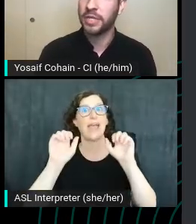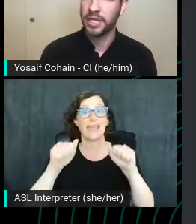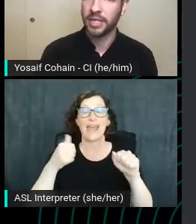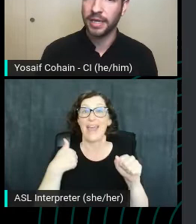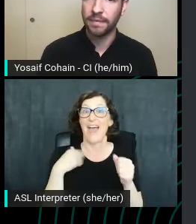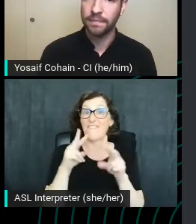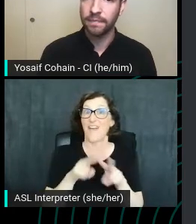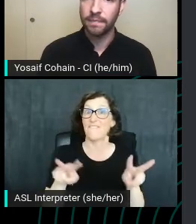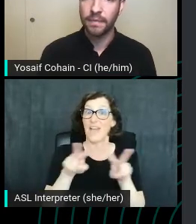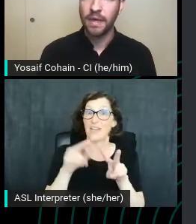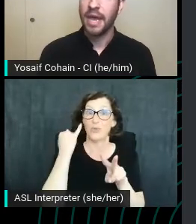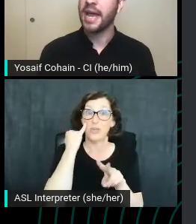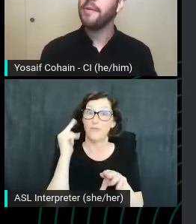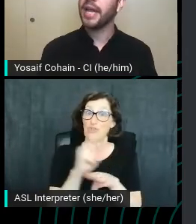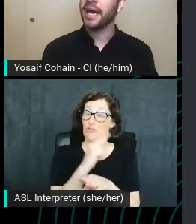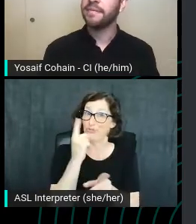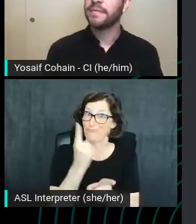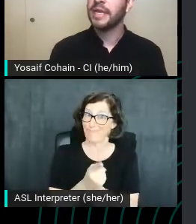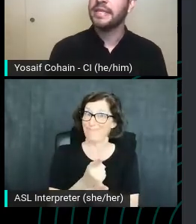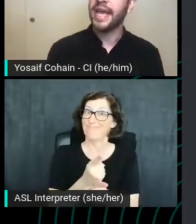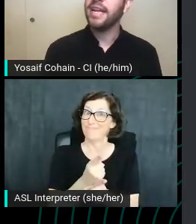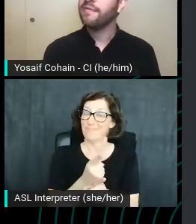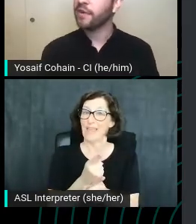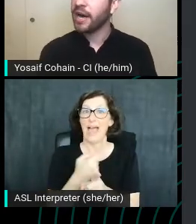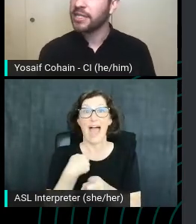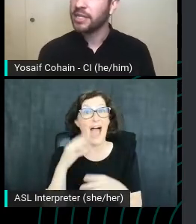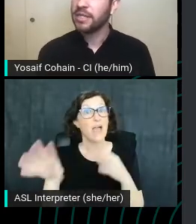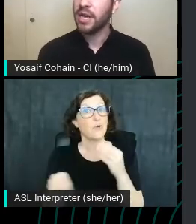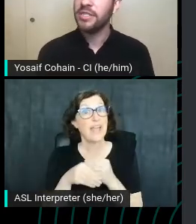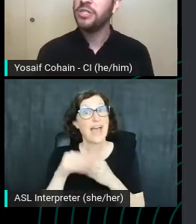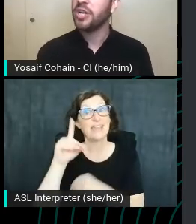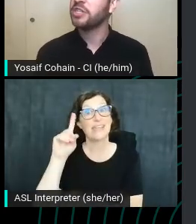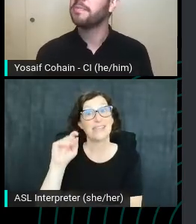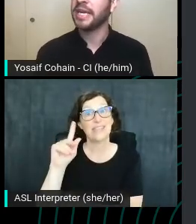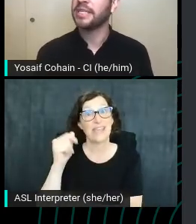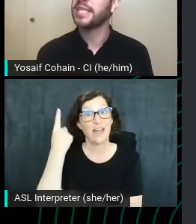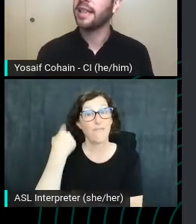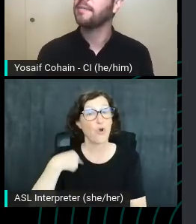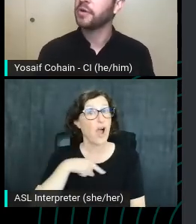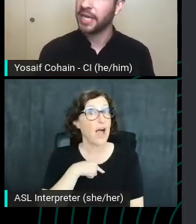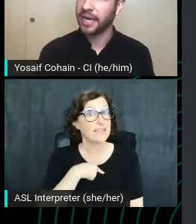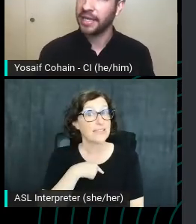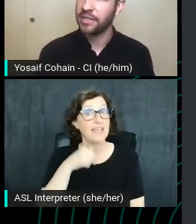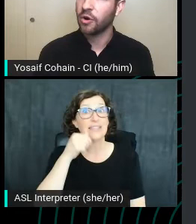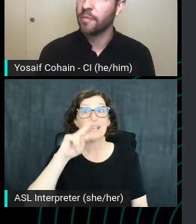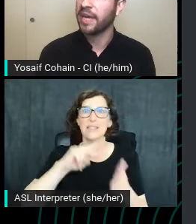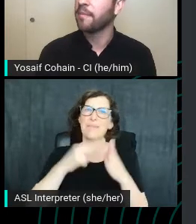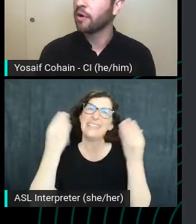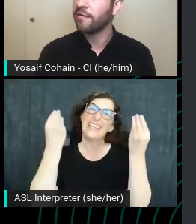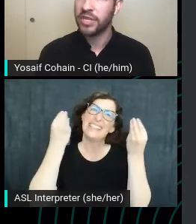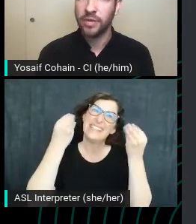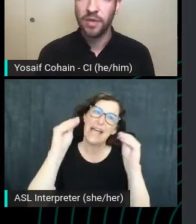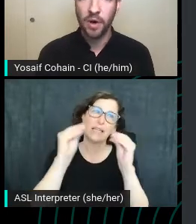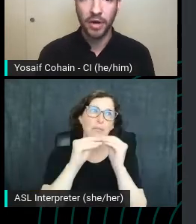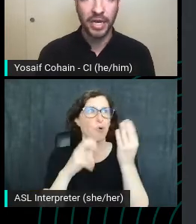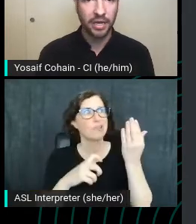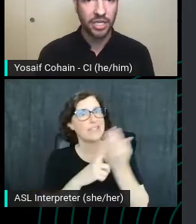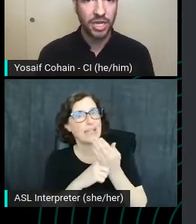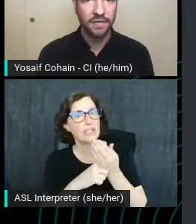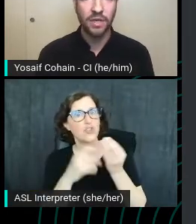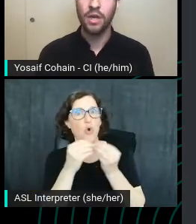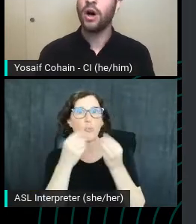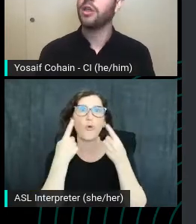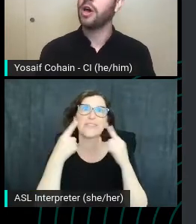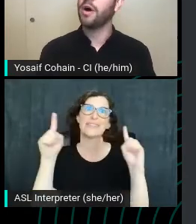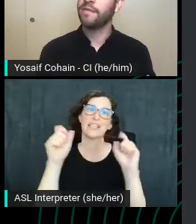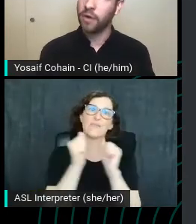used strategically. And I would add, data for us doesn't just mean selling more tickets or being more efficient with marketing